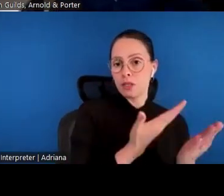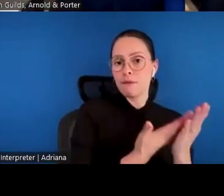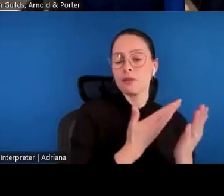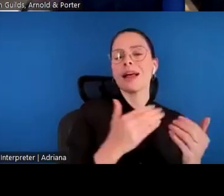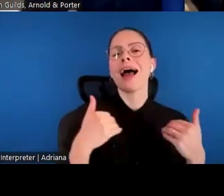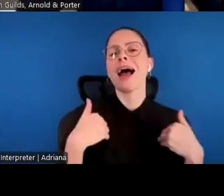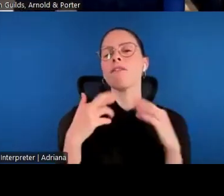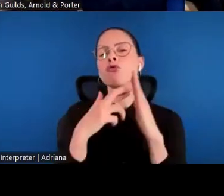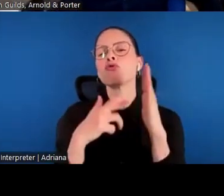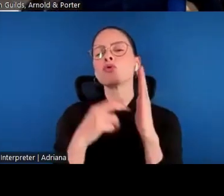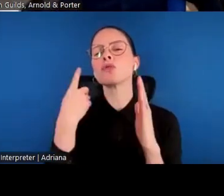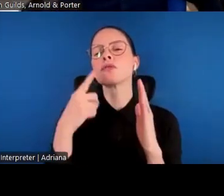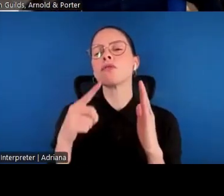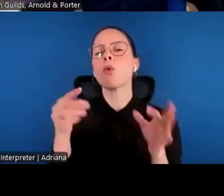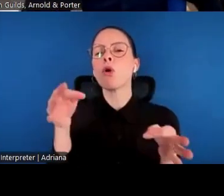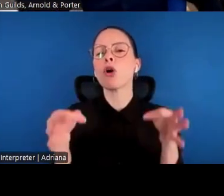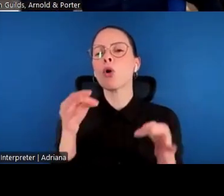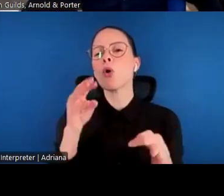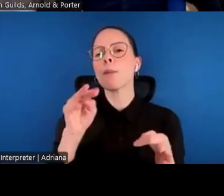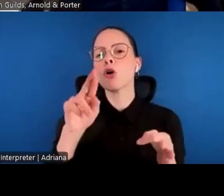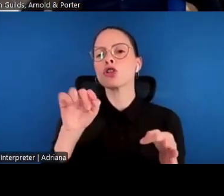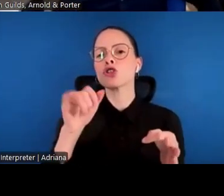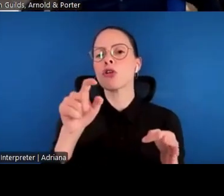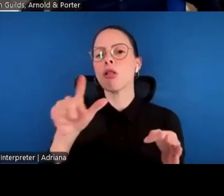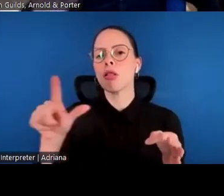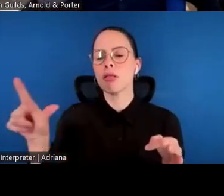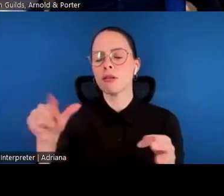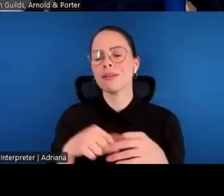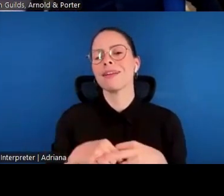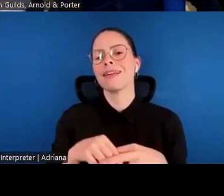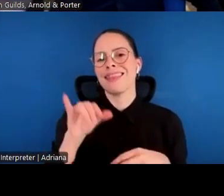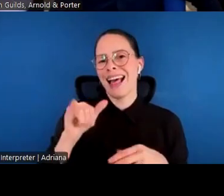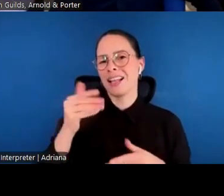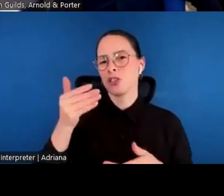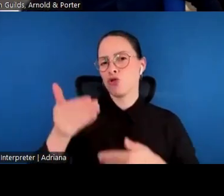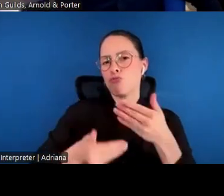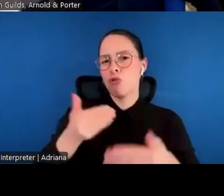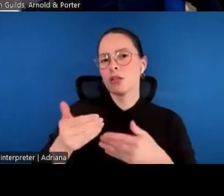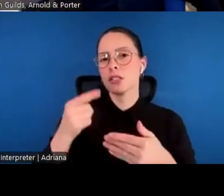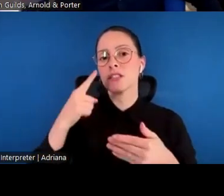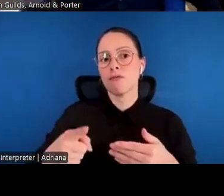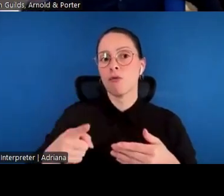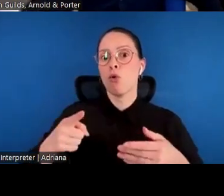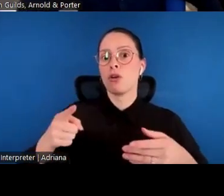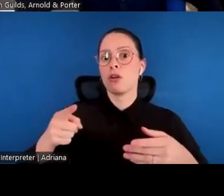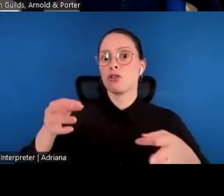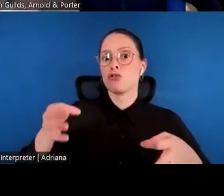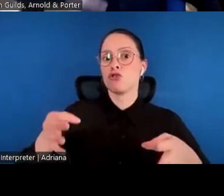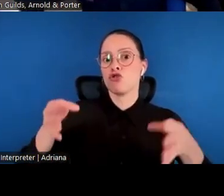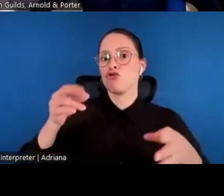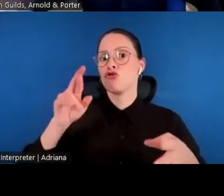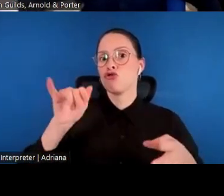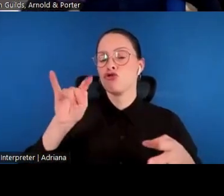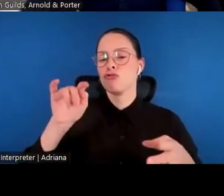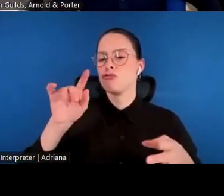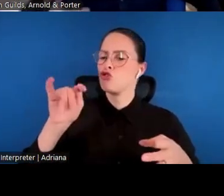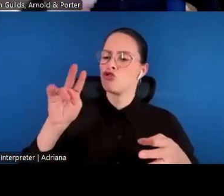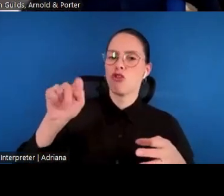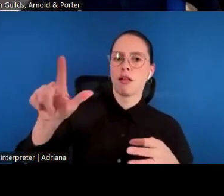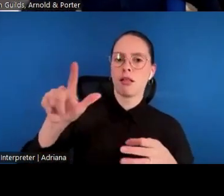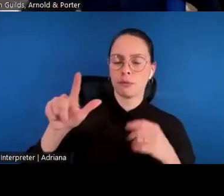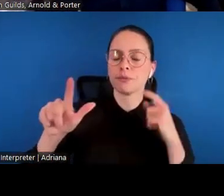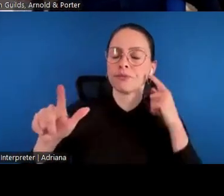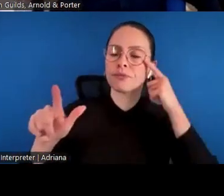court-martial. These are the processes that govern trial. I recommend reading them as well. They're very accessible in terms of getting a sense